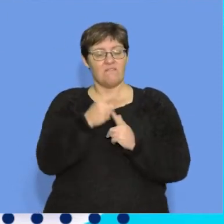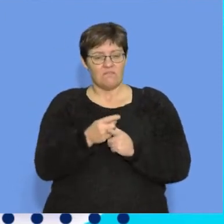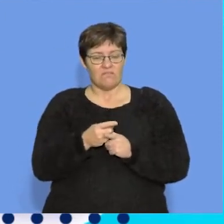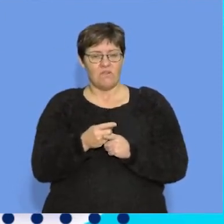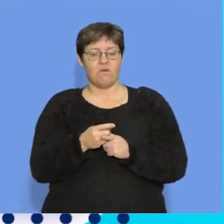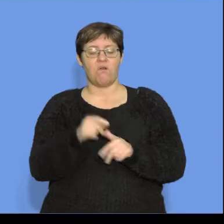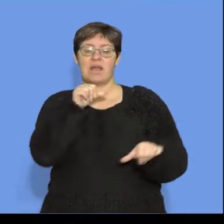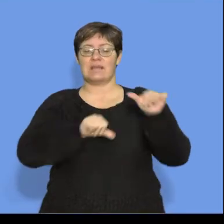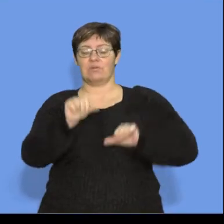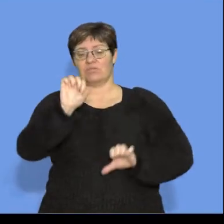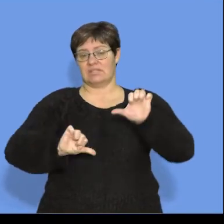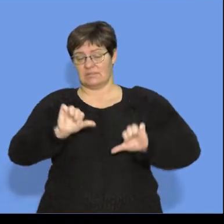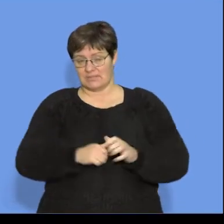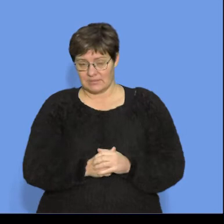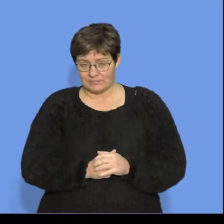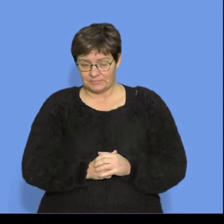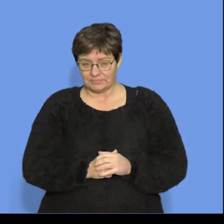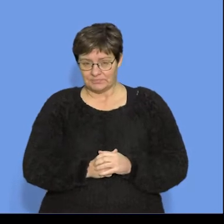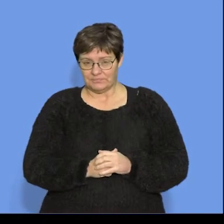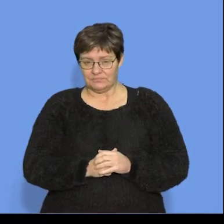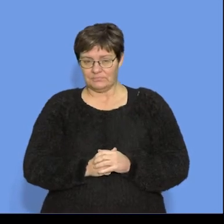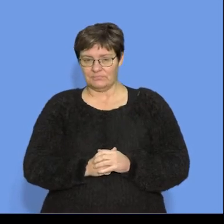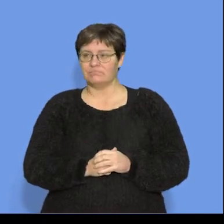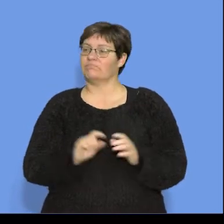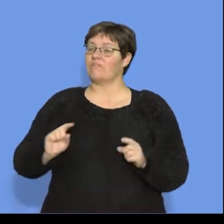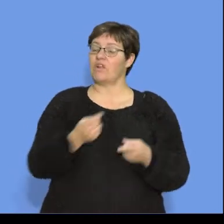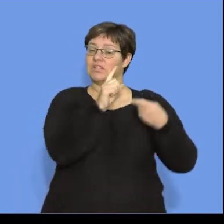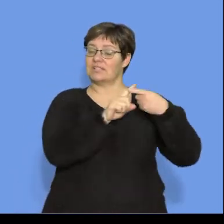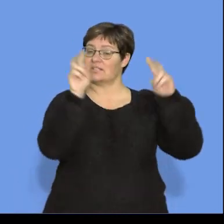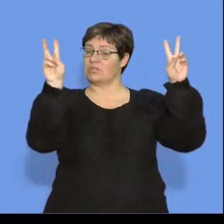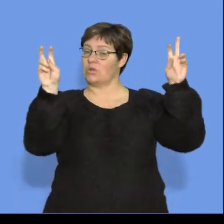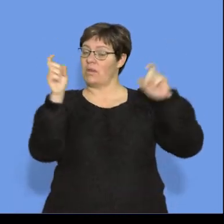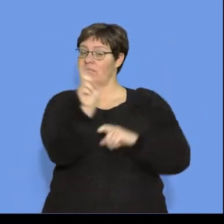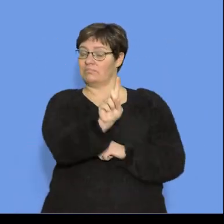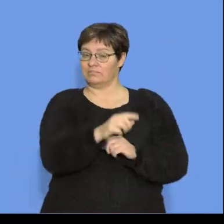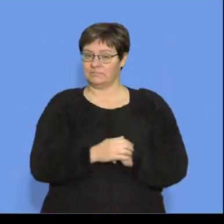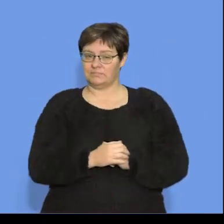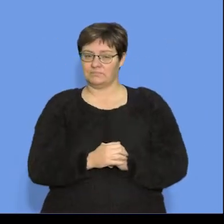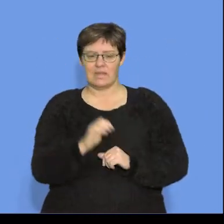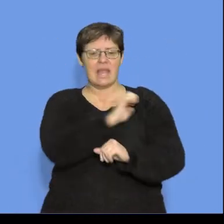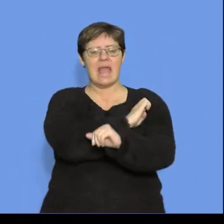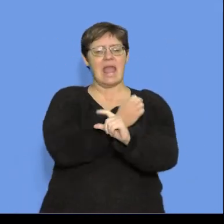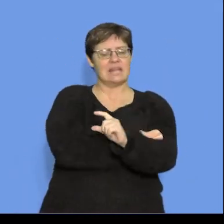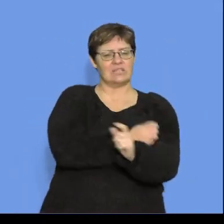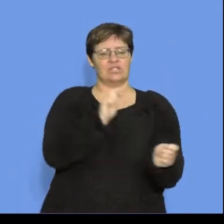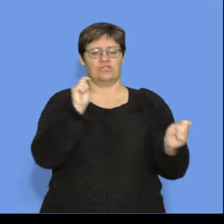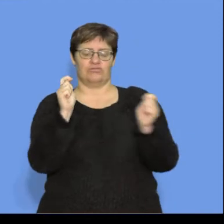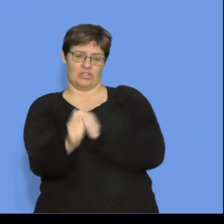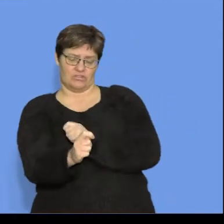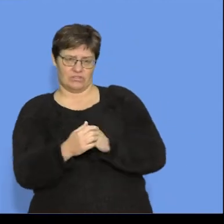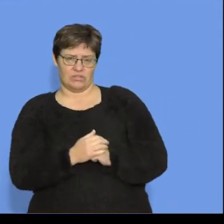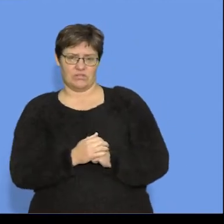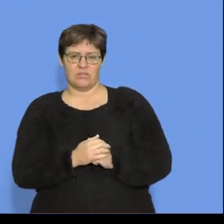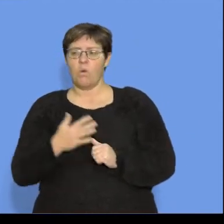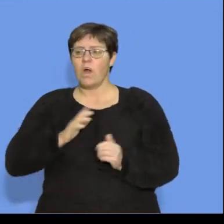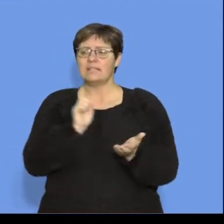chemistry assessment. So let's go to our first topic, which is on energy and change. And the thing that we want